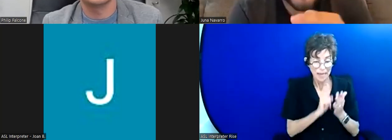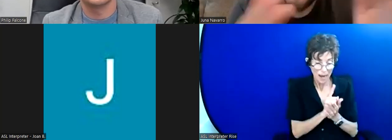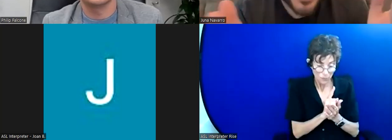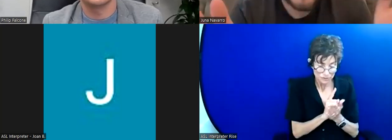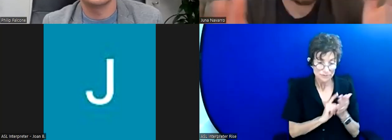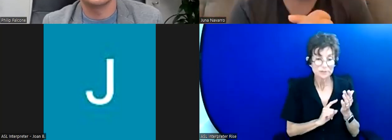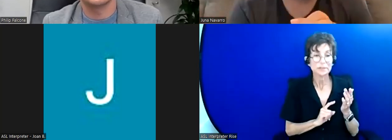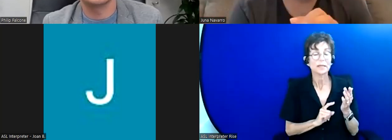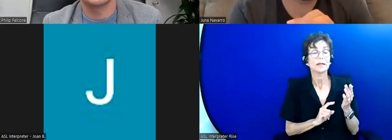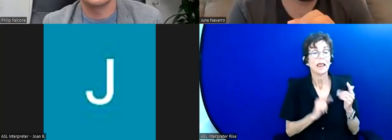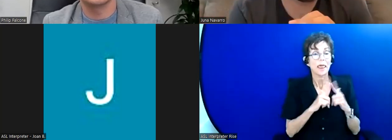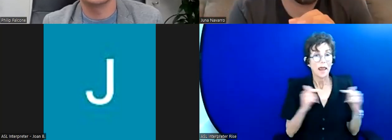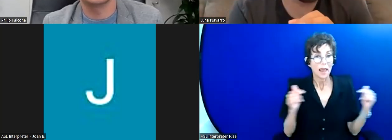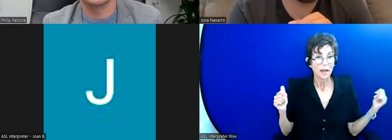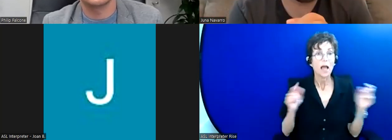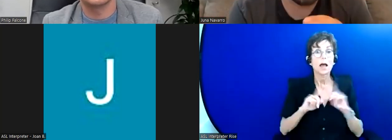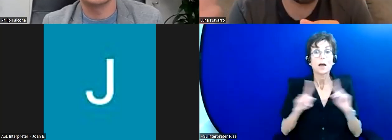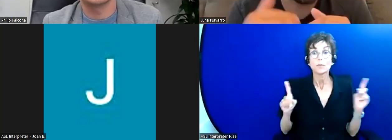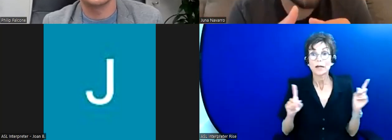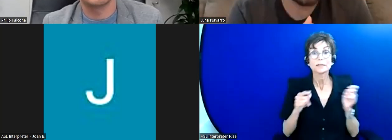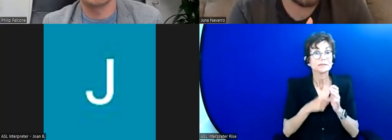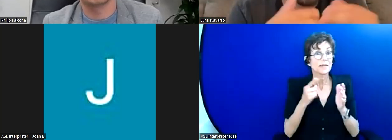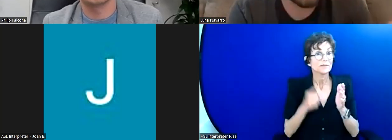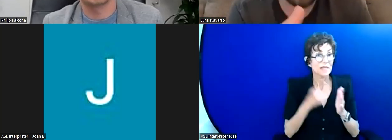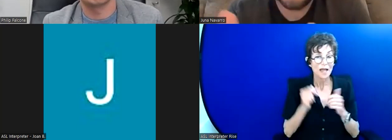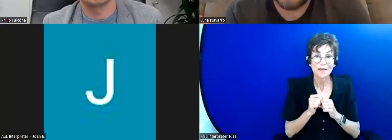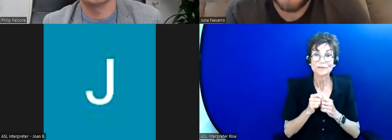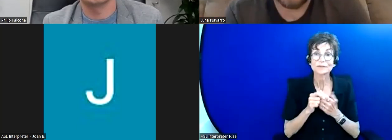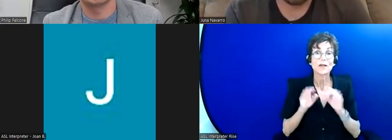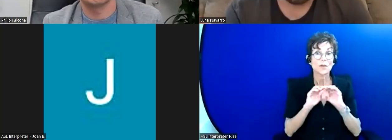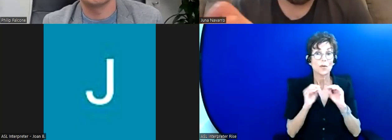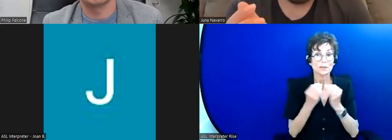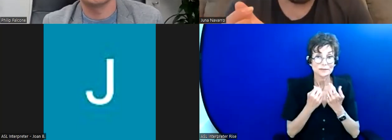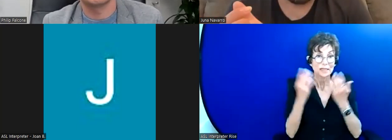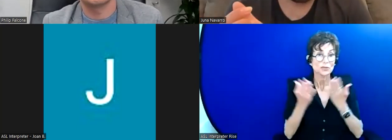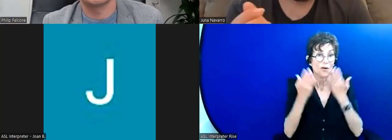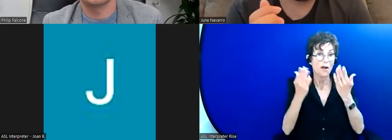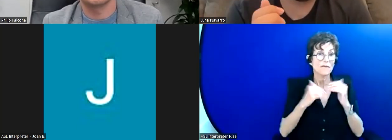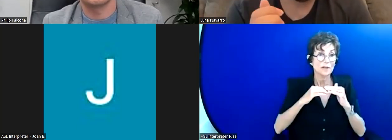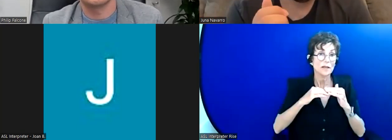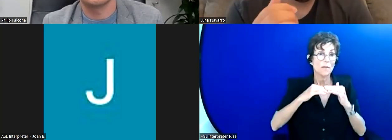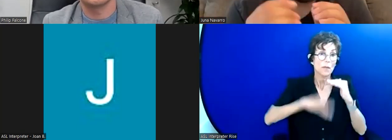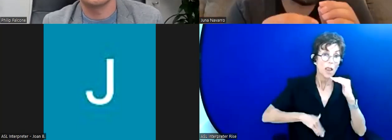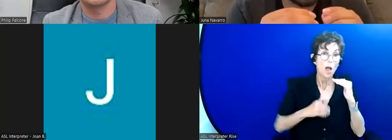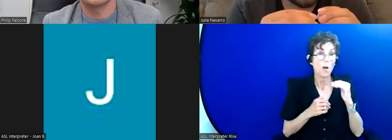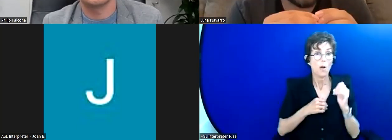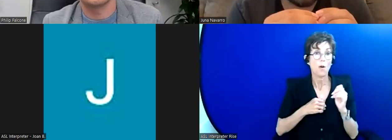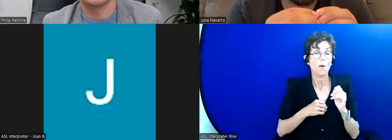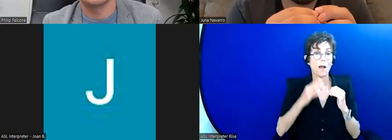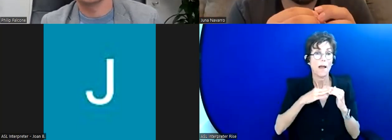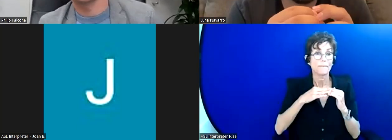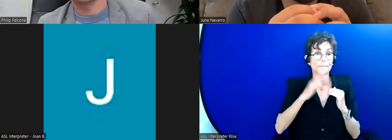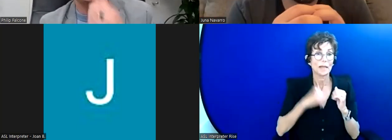sometimes you'll be surprised that organizations are offering under minimum wage for you to complete your project. So just make sure